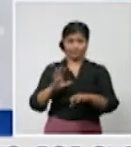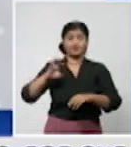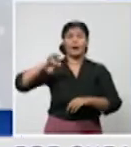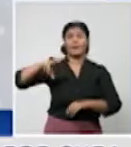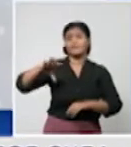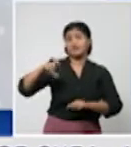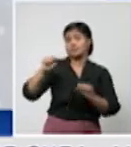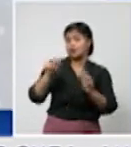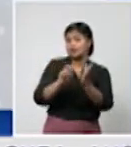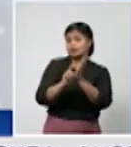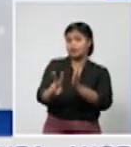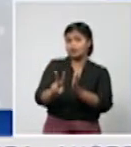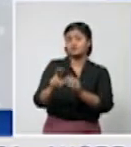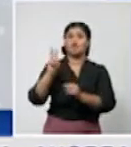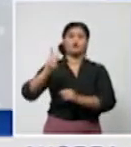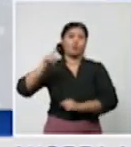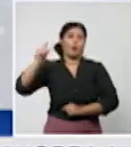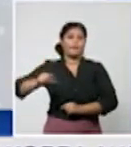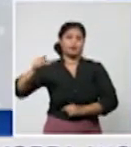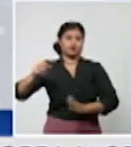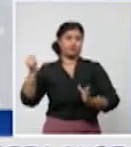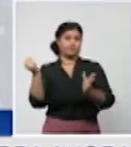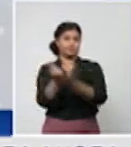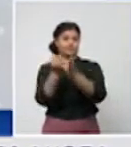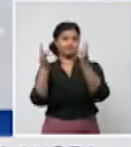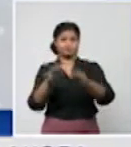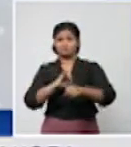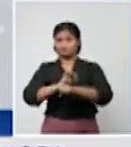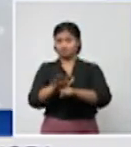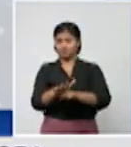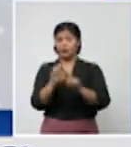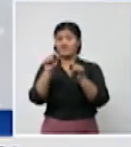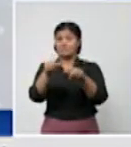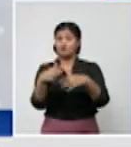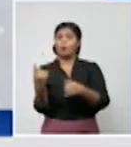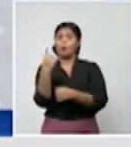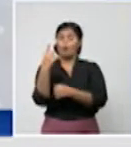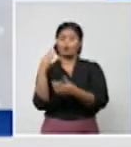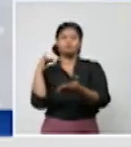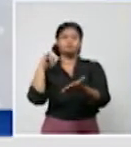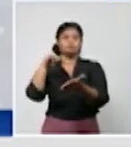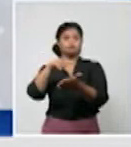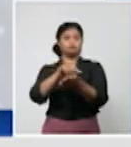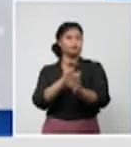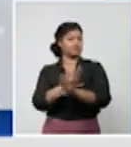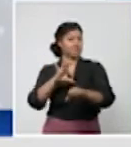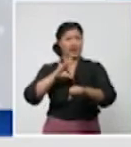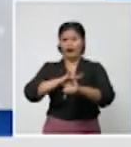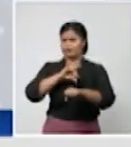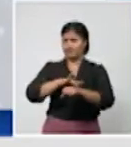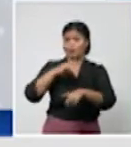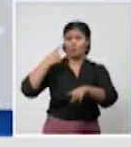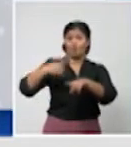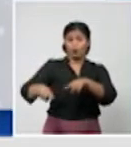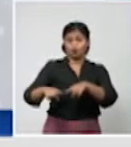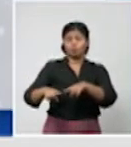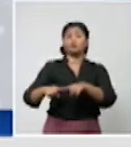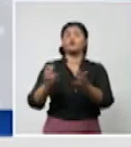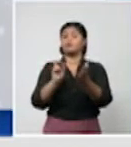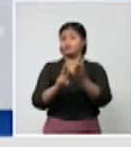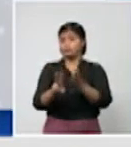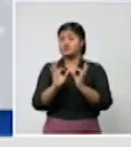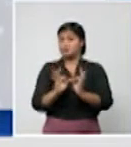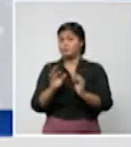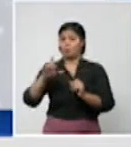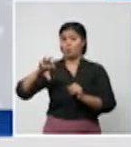is imported, and the other one from Pinar del Rio municipality, which affects the incidence rate. Holguín diagnosed 2